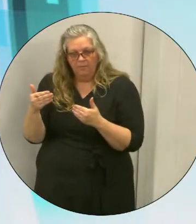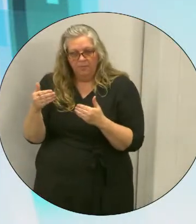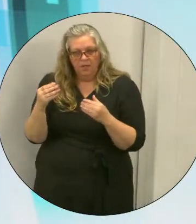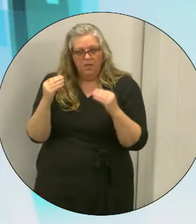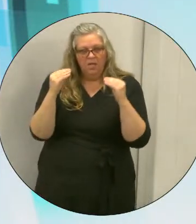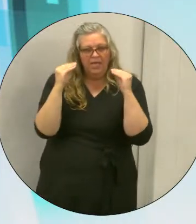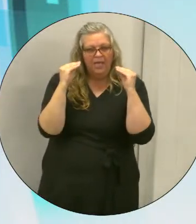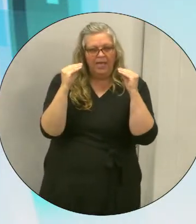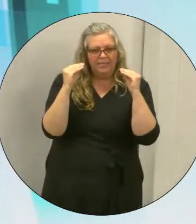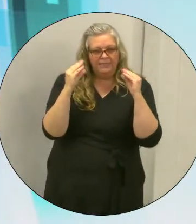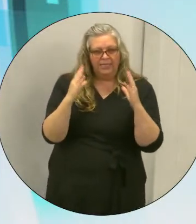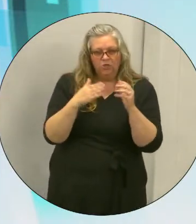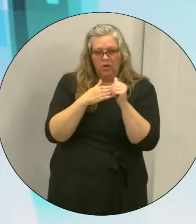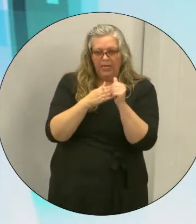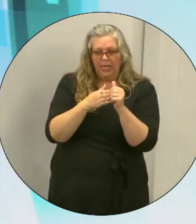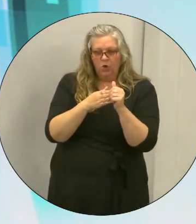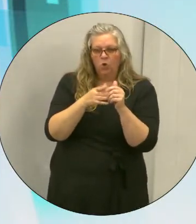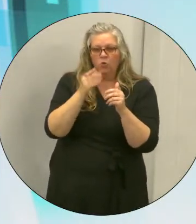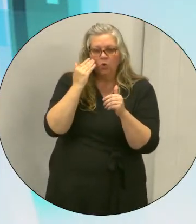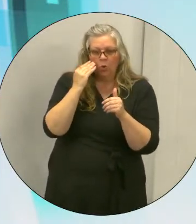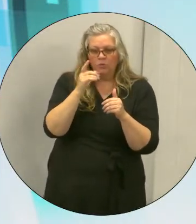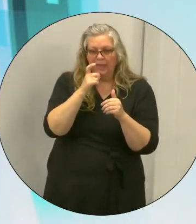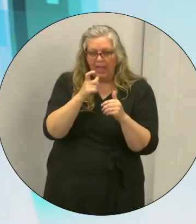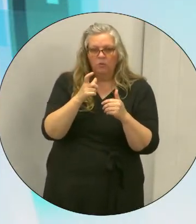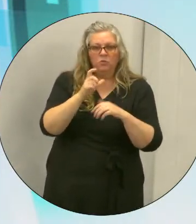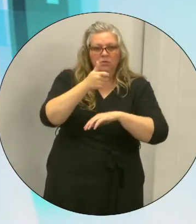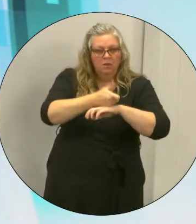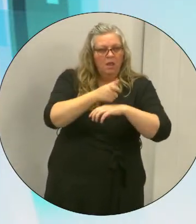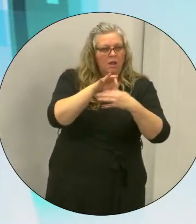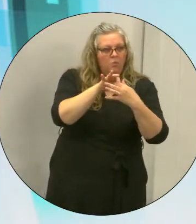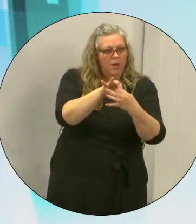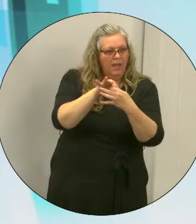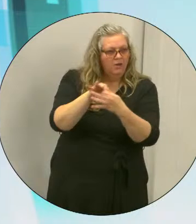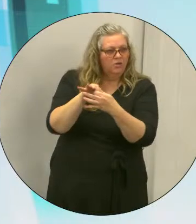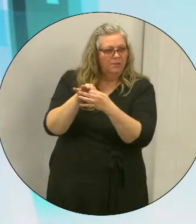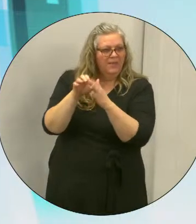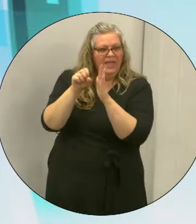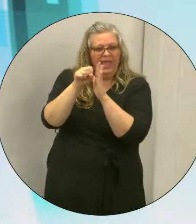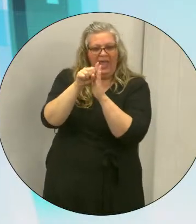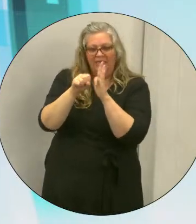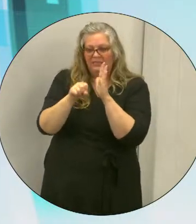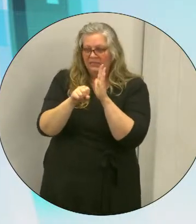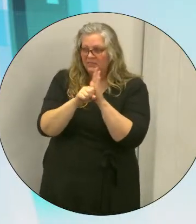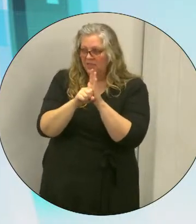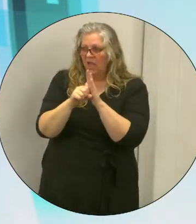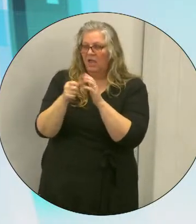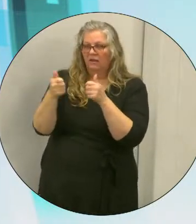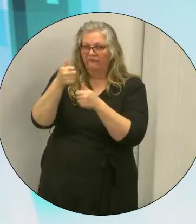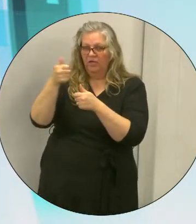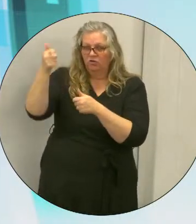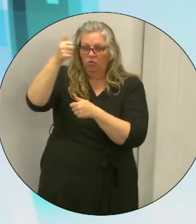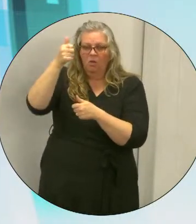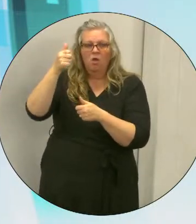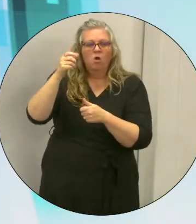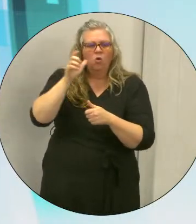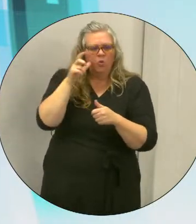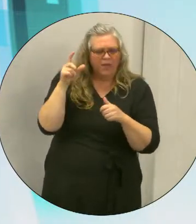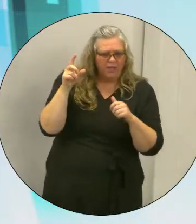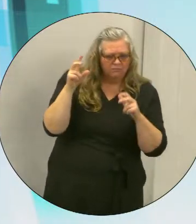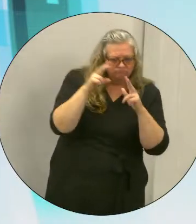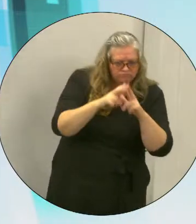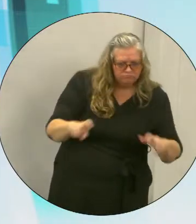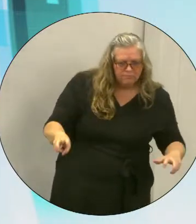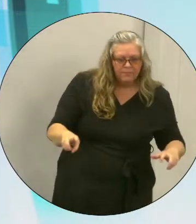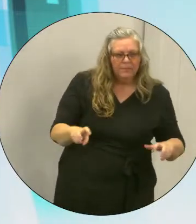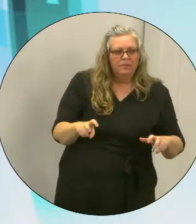who knows how to build relationships in our community and with state officials, who's also willing to address toxic school cultures and